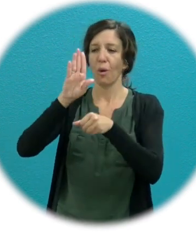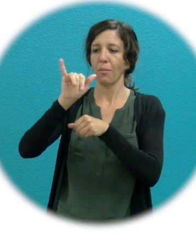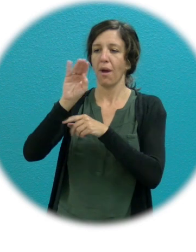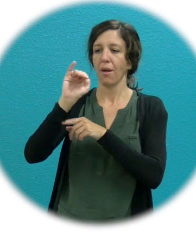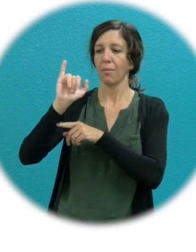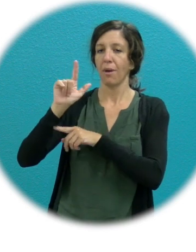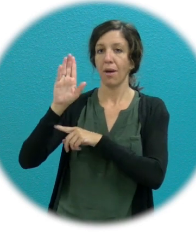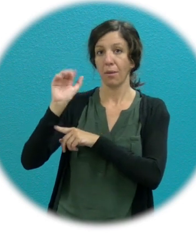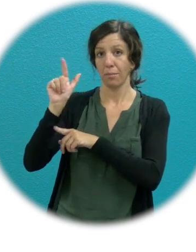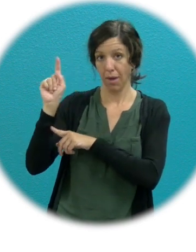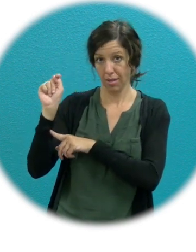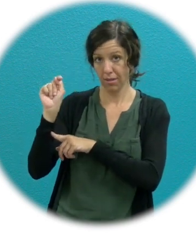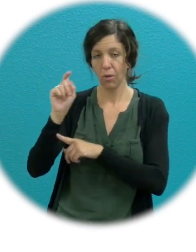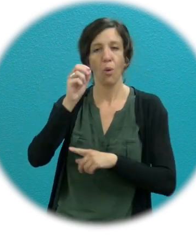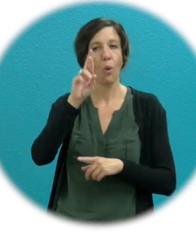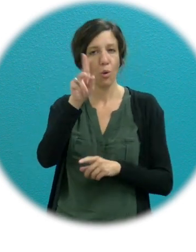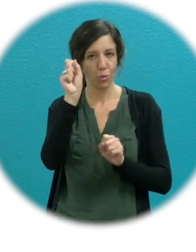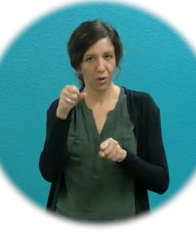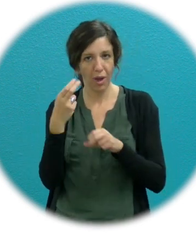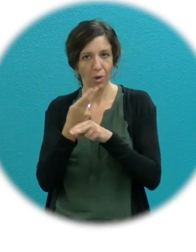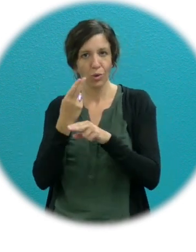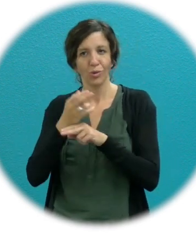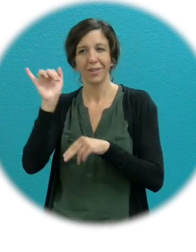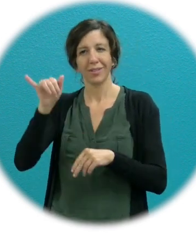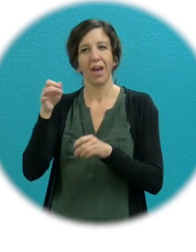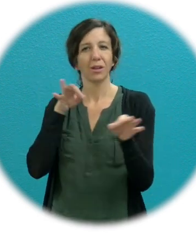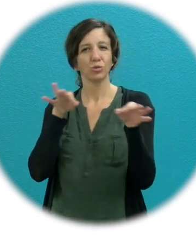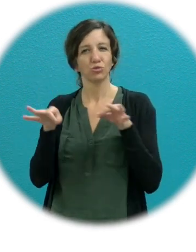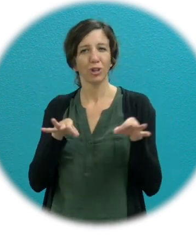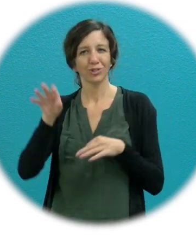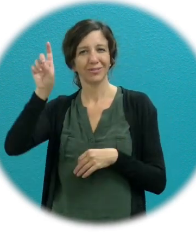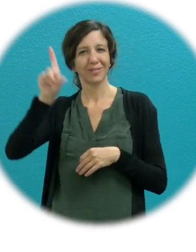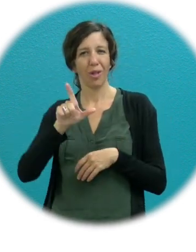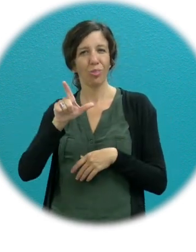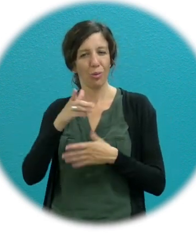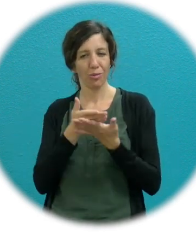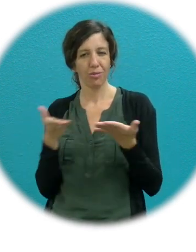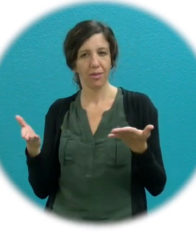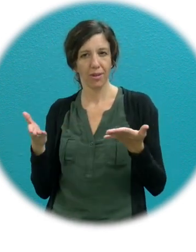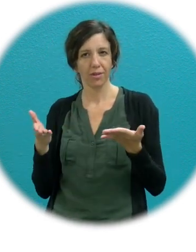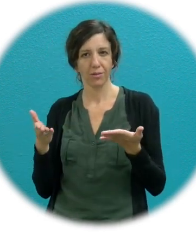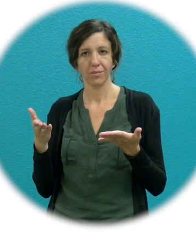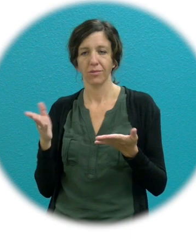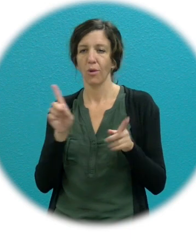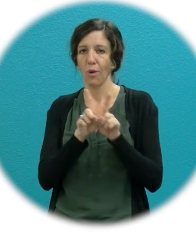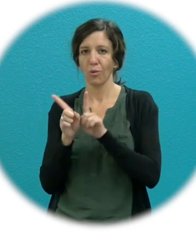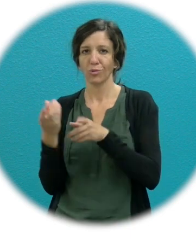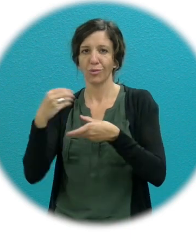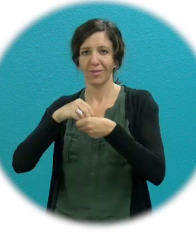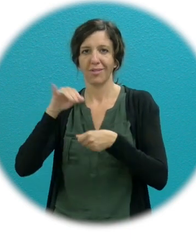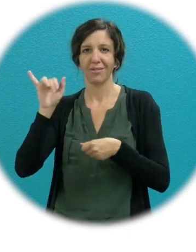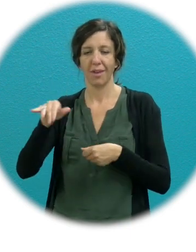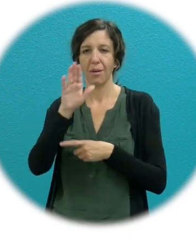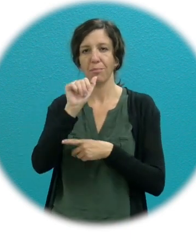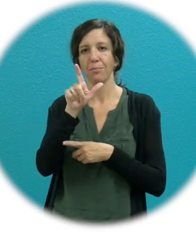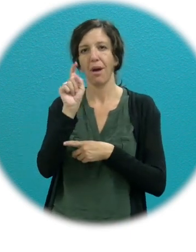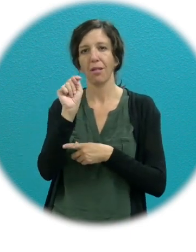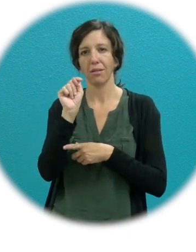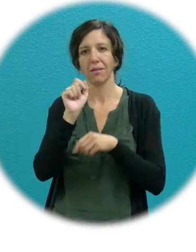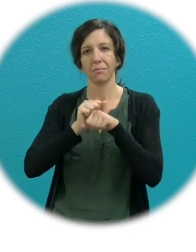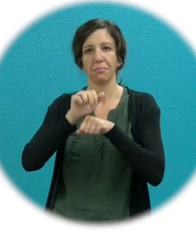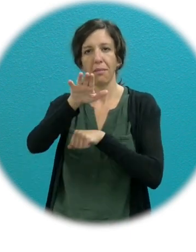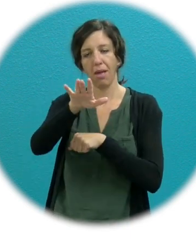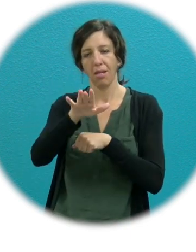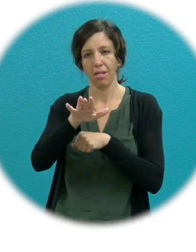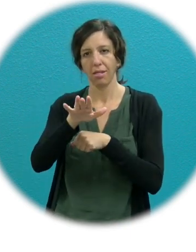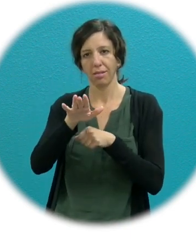Or you can use the downloading and instructions materials that's also supplied in this ballot marking